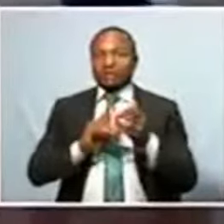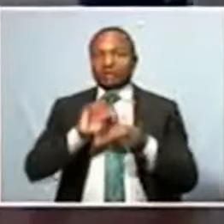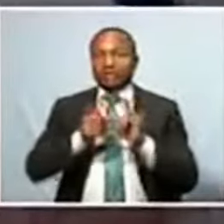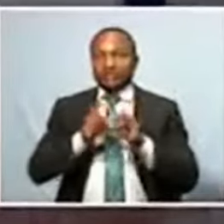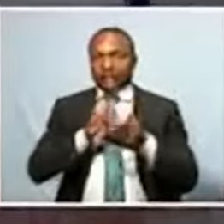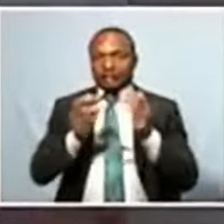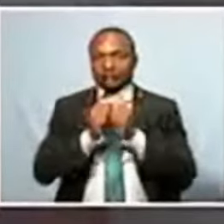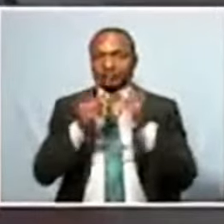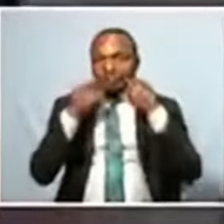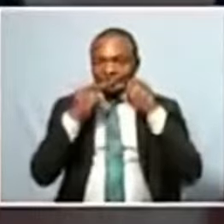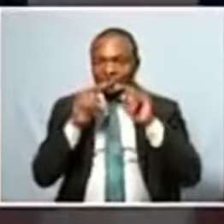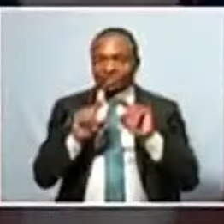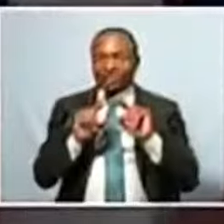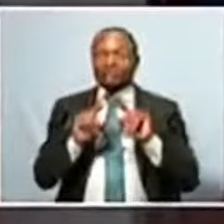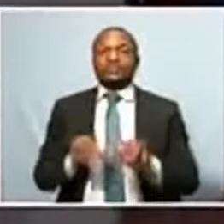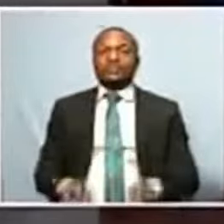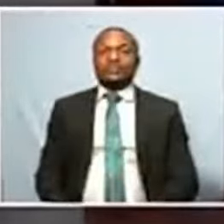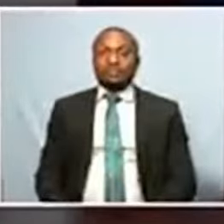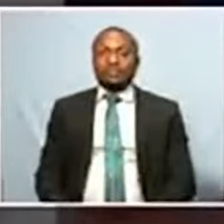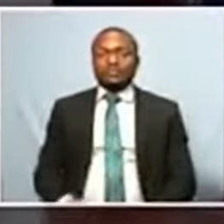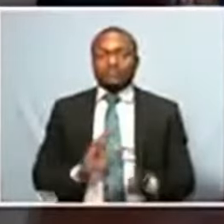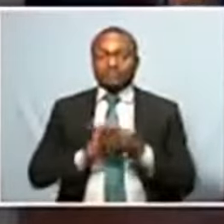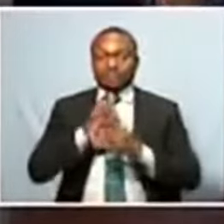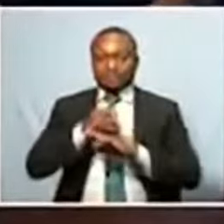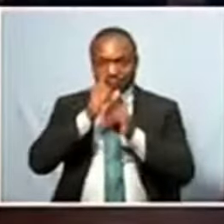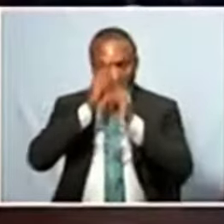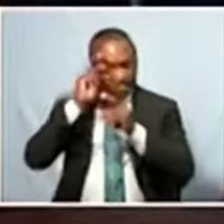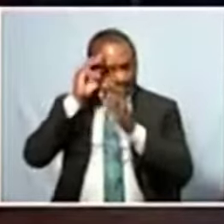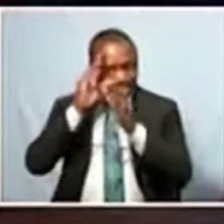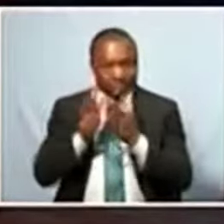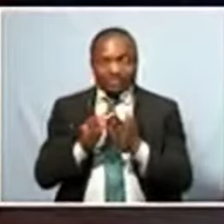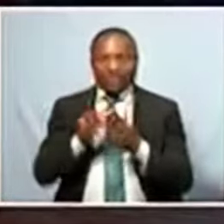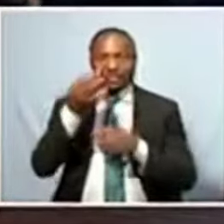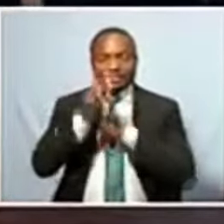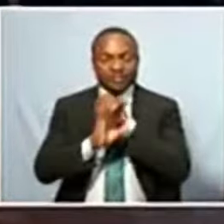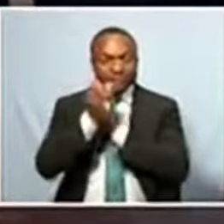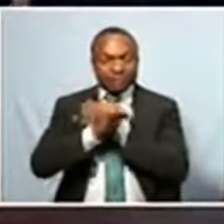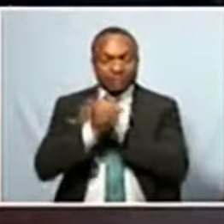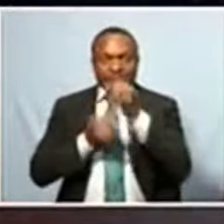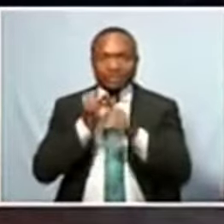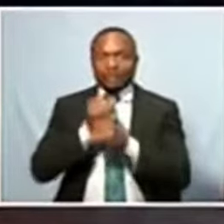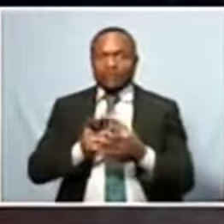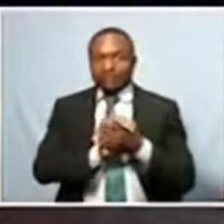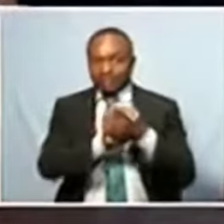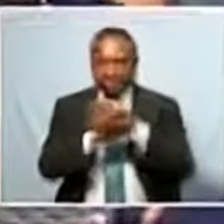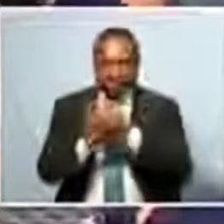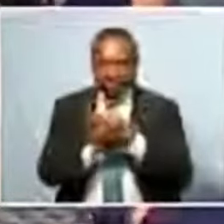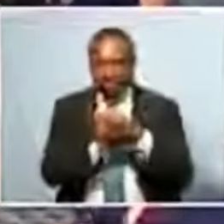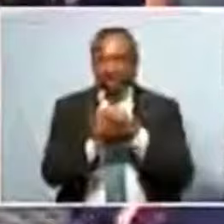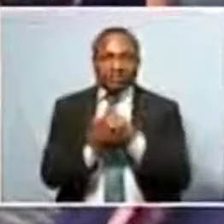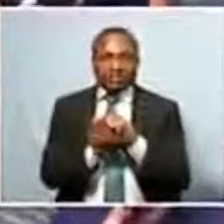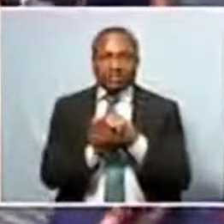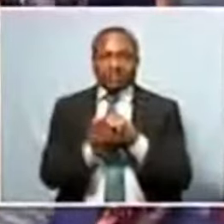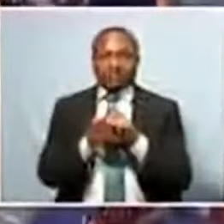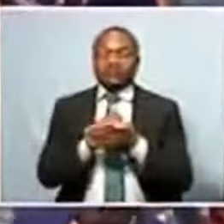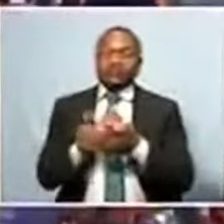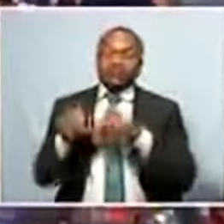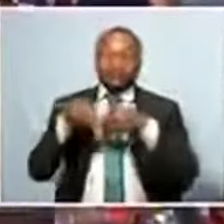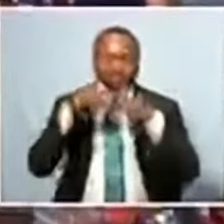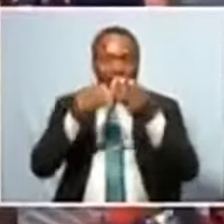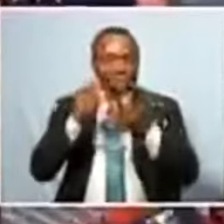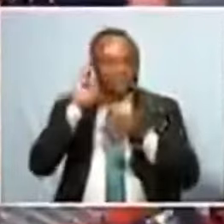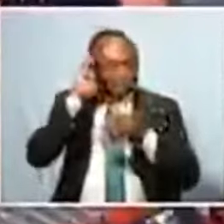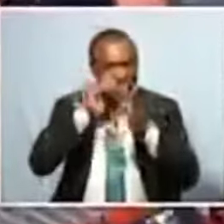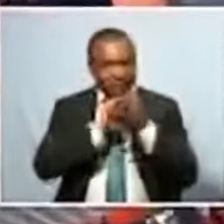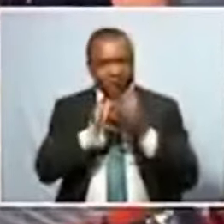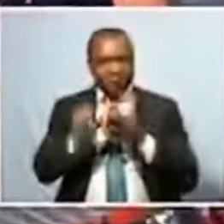without notice, and thereafter the Minister of Foreign Affairs and International Cooperation rendered a ministerial statement